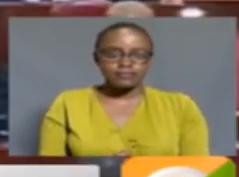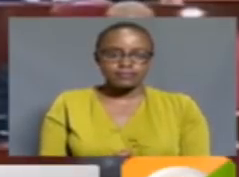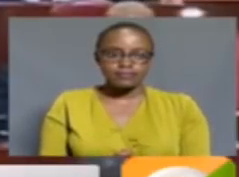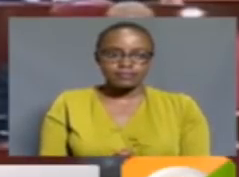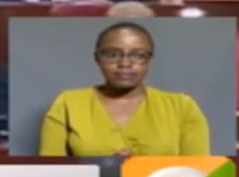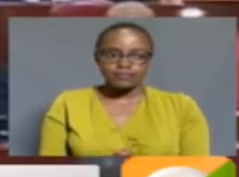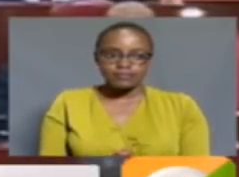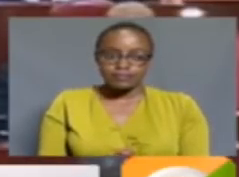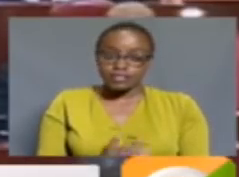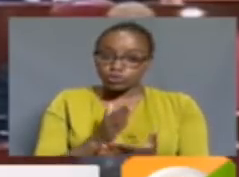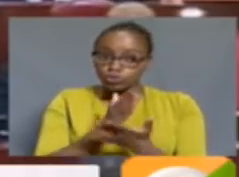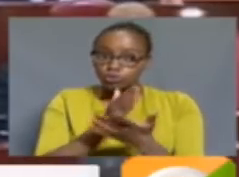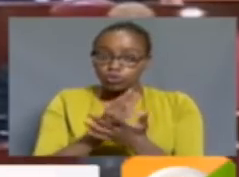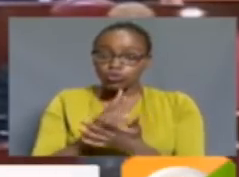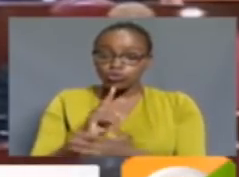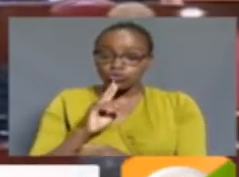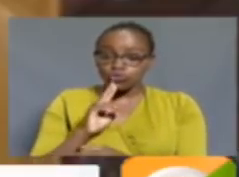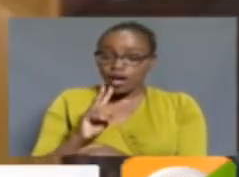Or if you indeed you are